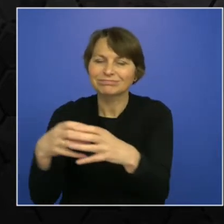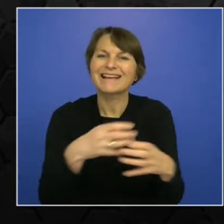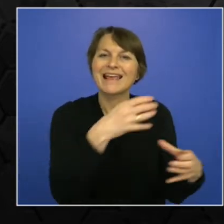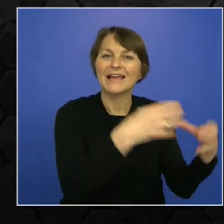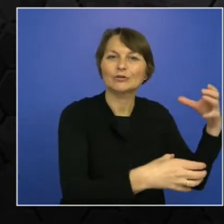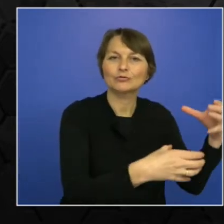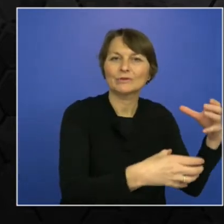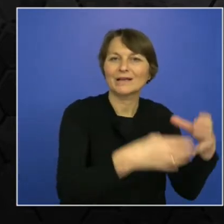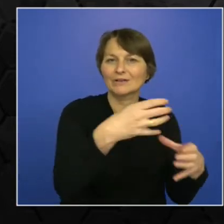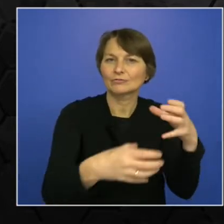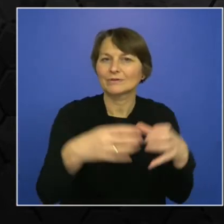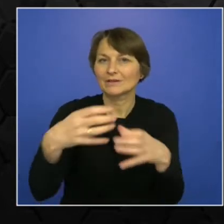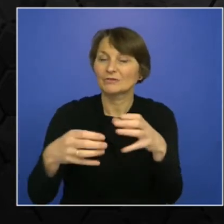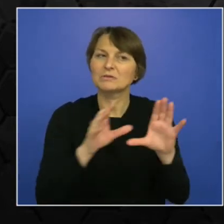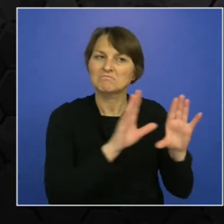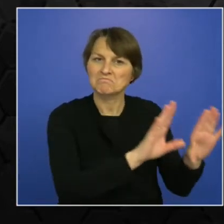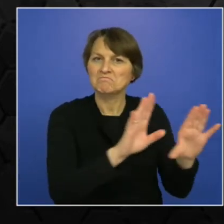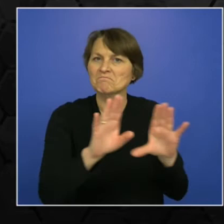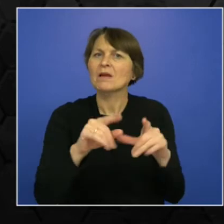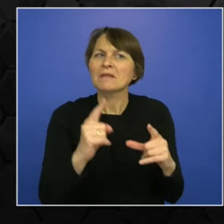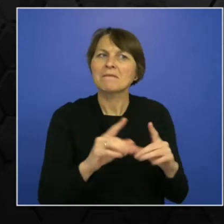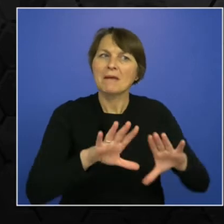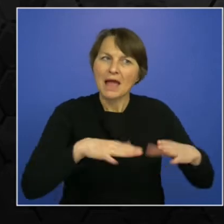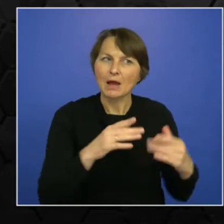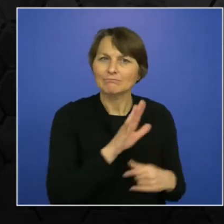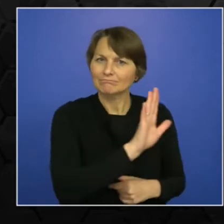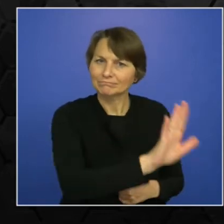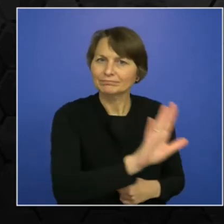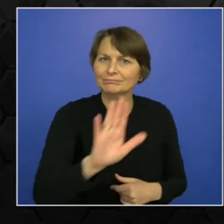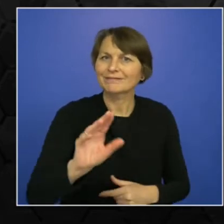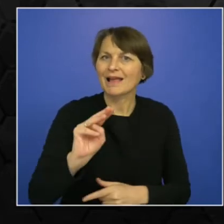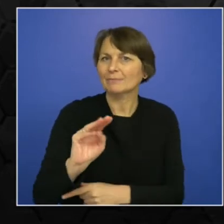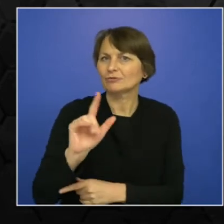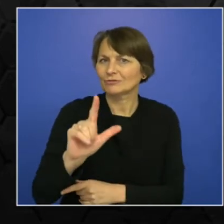ways. Here are some examples of machine learning in key industry.